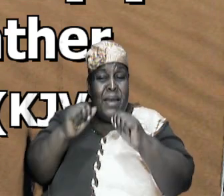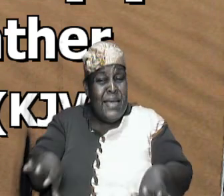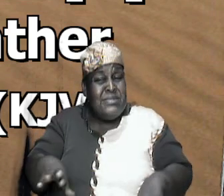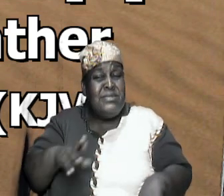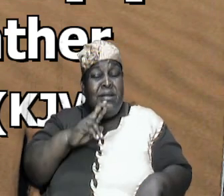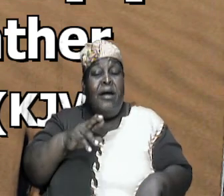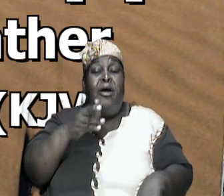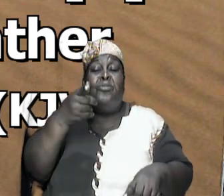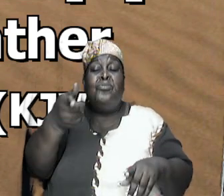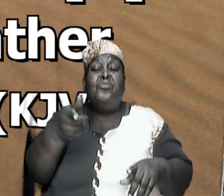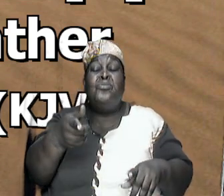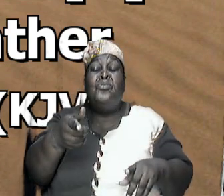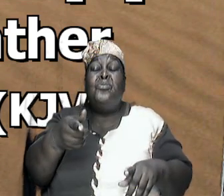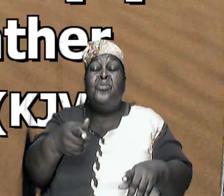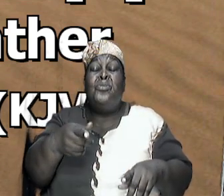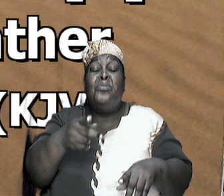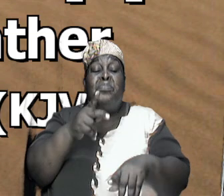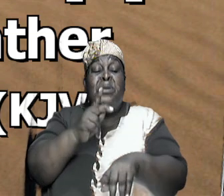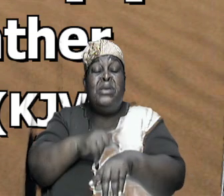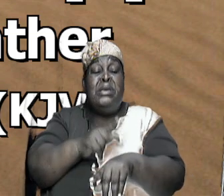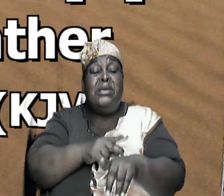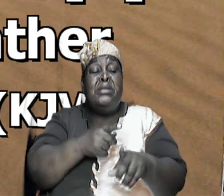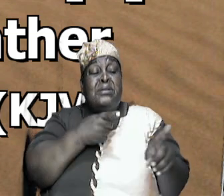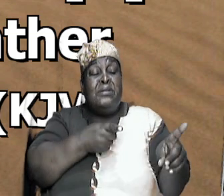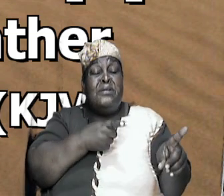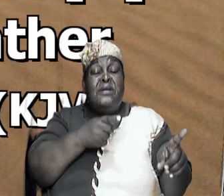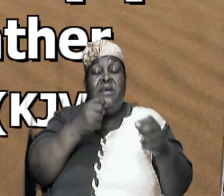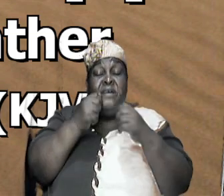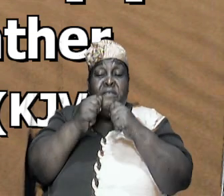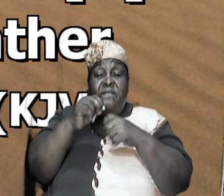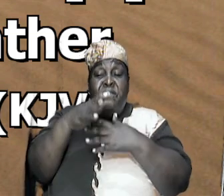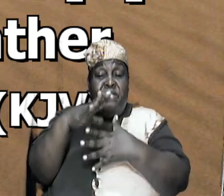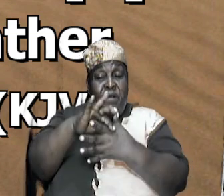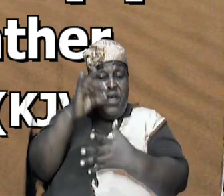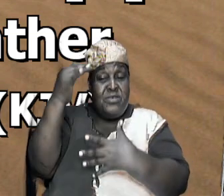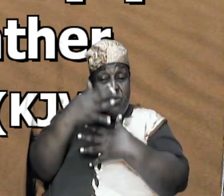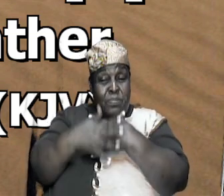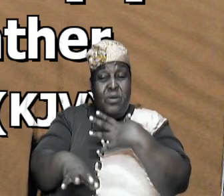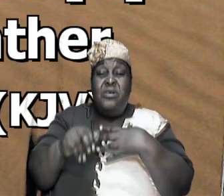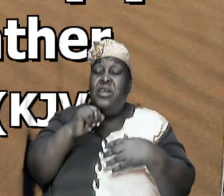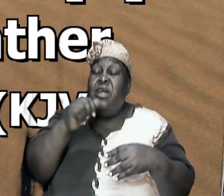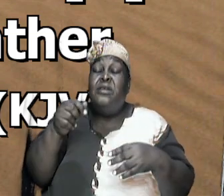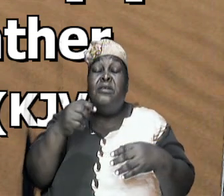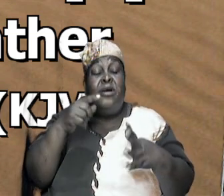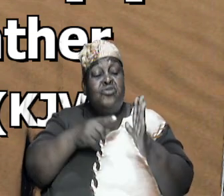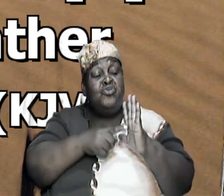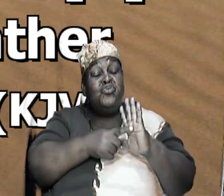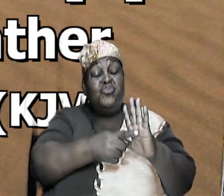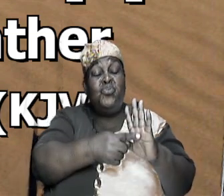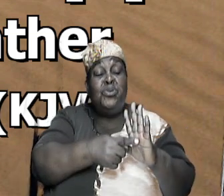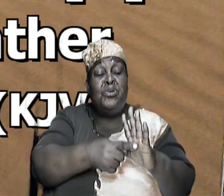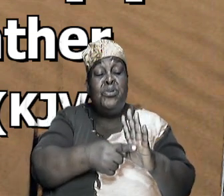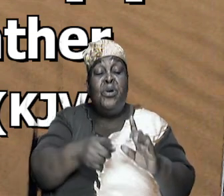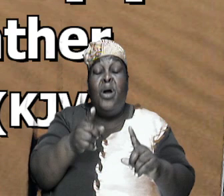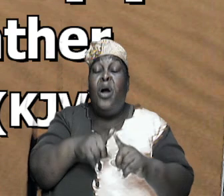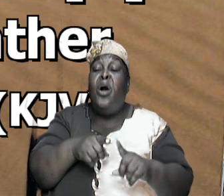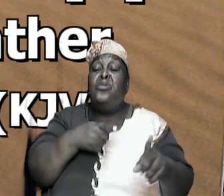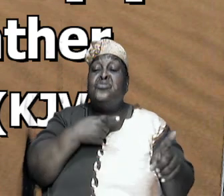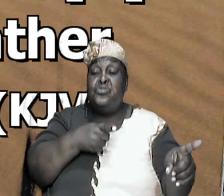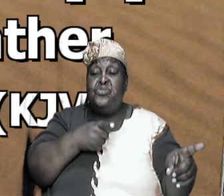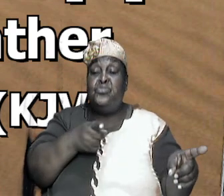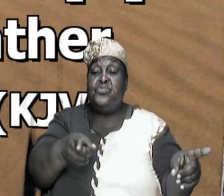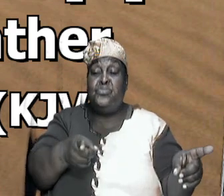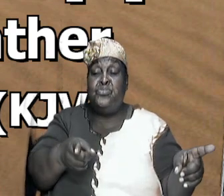Simon Barjona, for flesh and blood has not revealed it unto thee, but